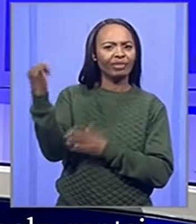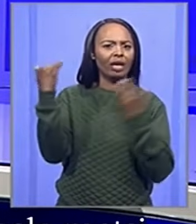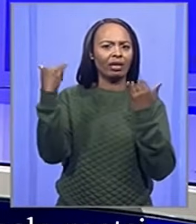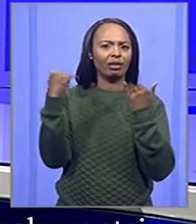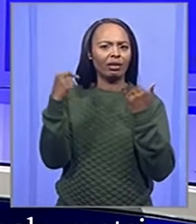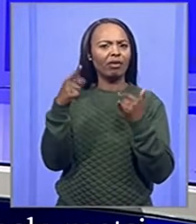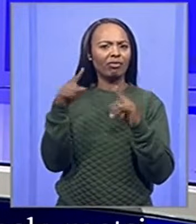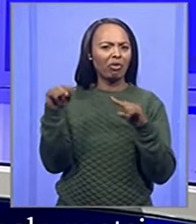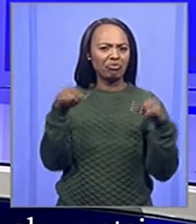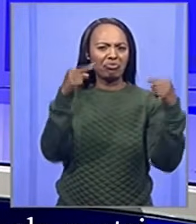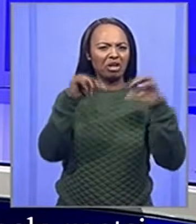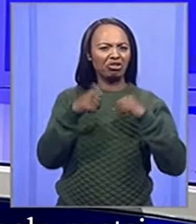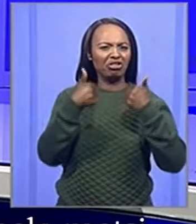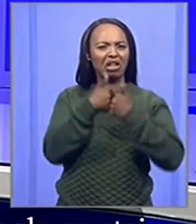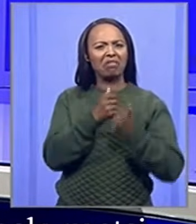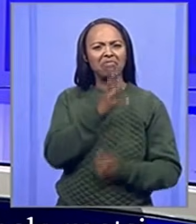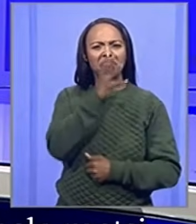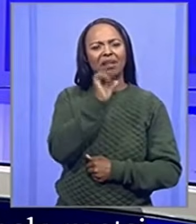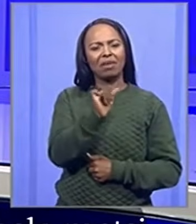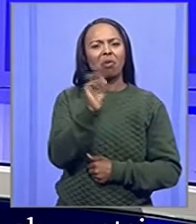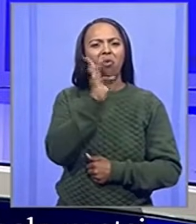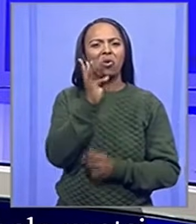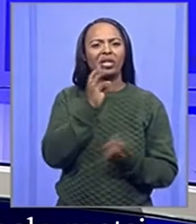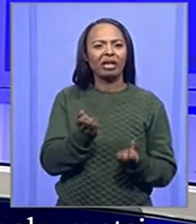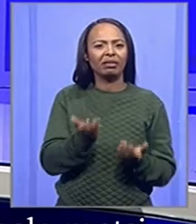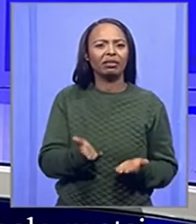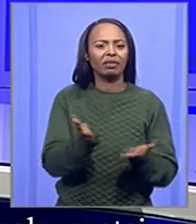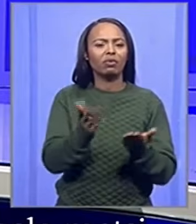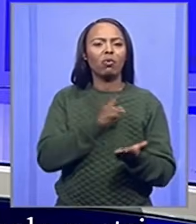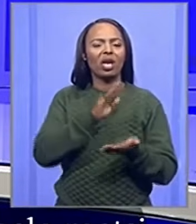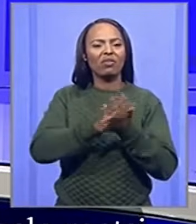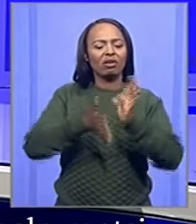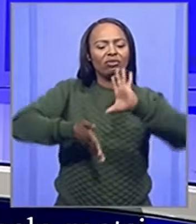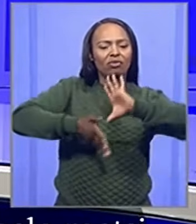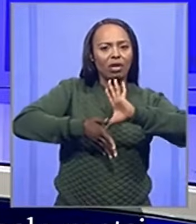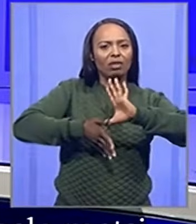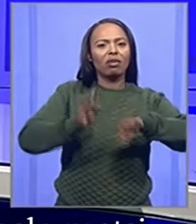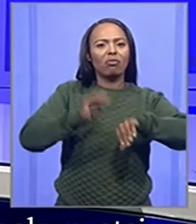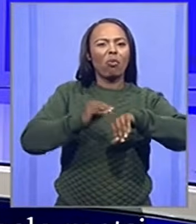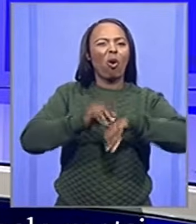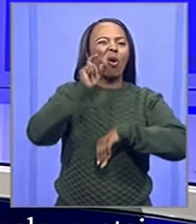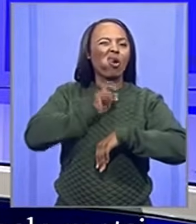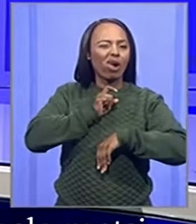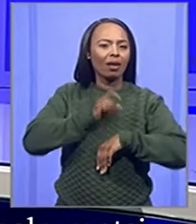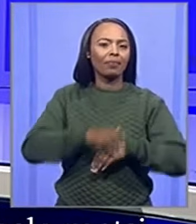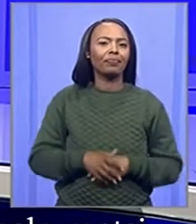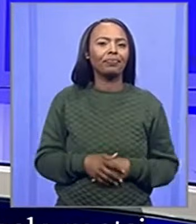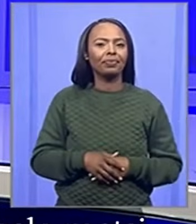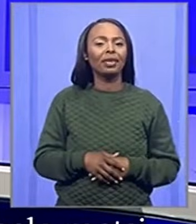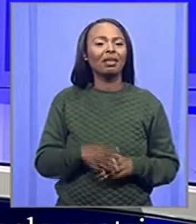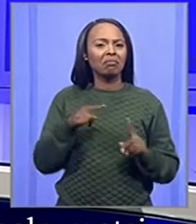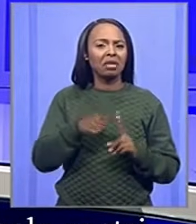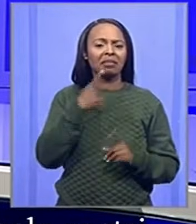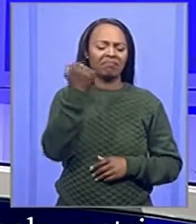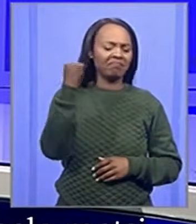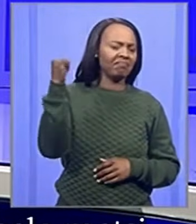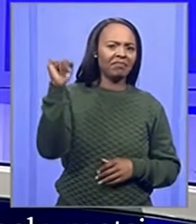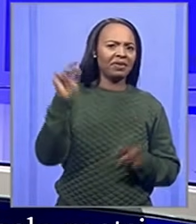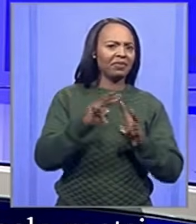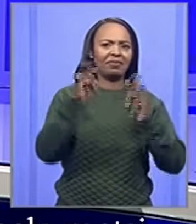le dikgwetlho tse dikgolo tsa tlamelo ya metsi ka ntlha ya mafaratlhatlha a tsofetseng. O kgadeditse dipego tse di